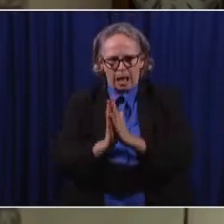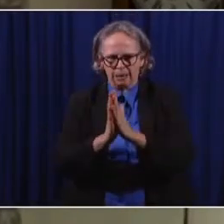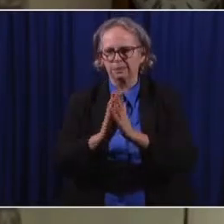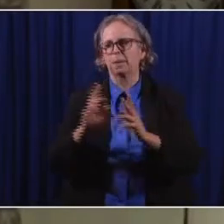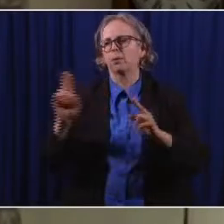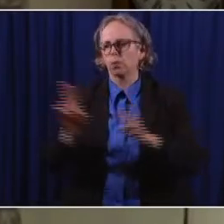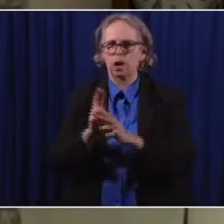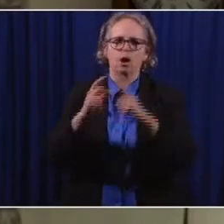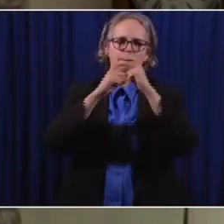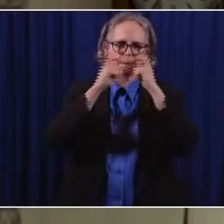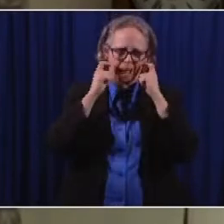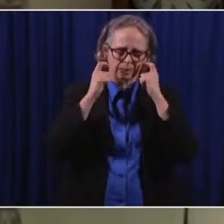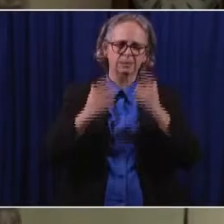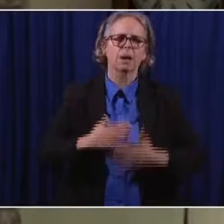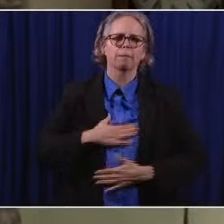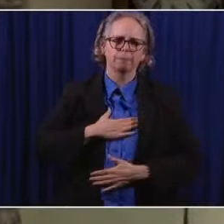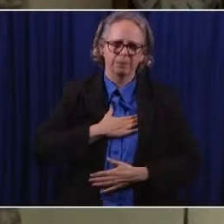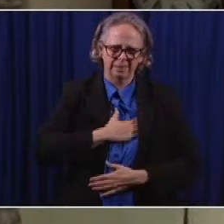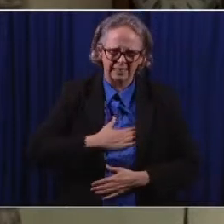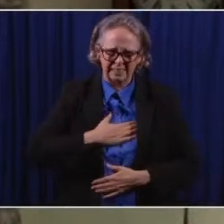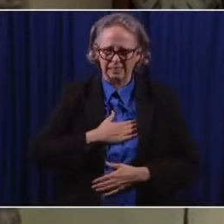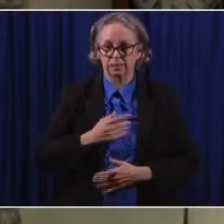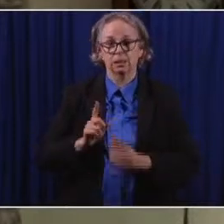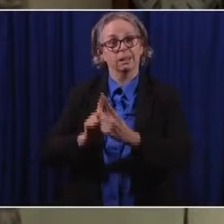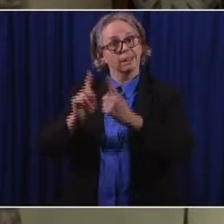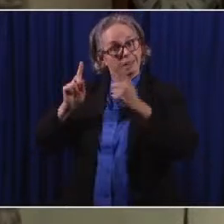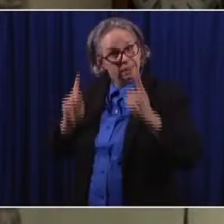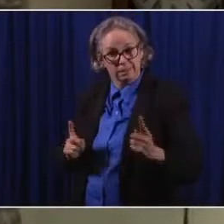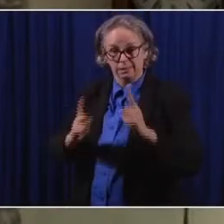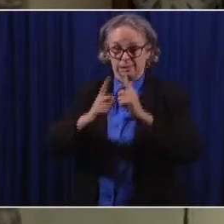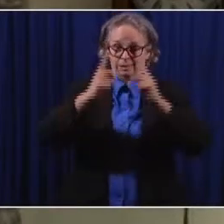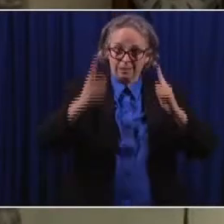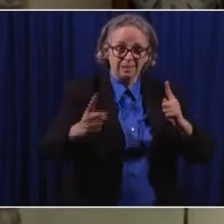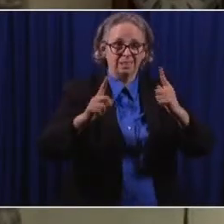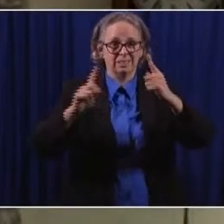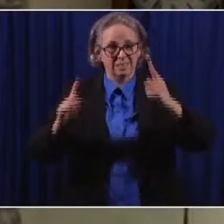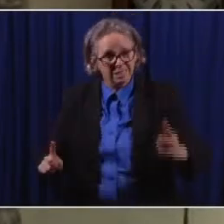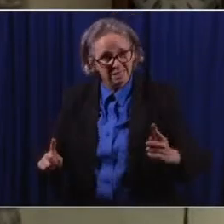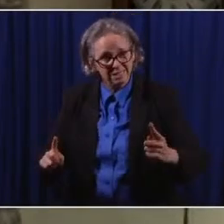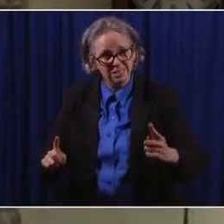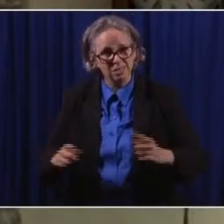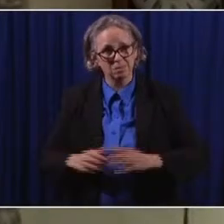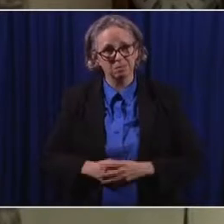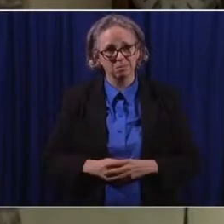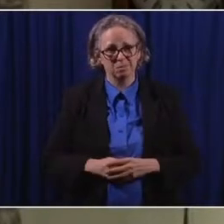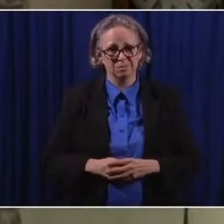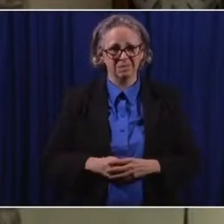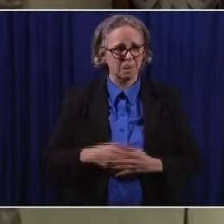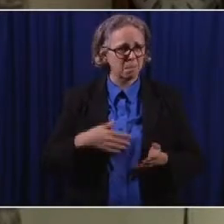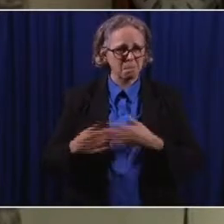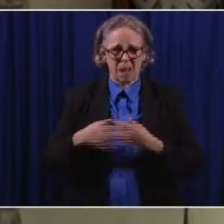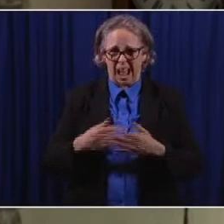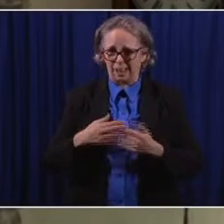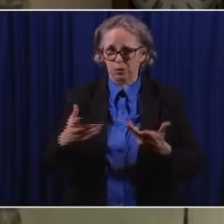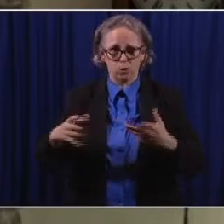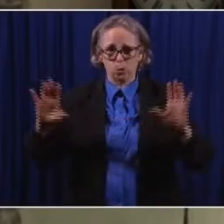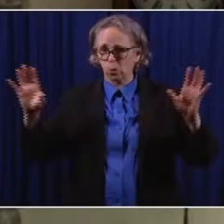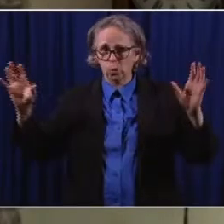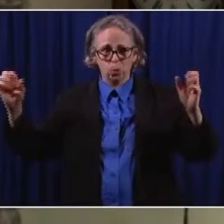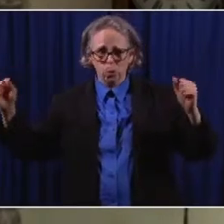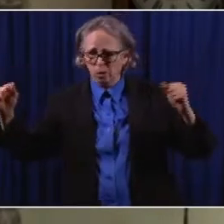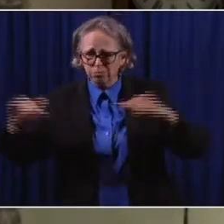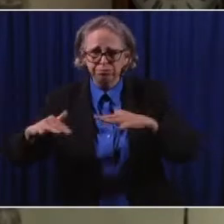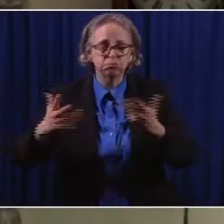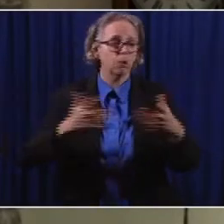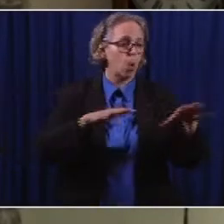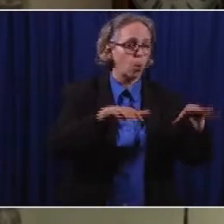social distancing. What you don't want to see is in any event, whether it's a wedding, a funeral, whatever it is, it